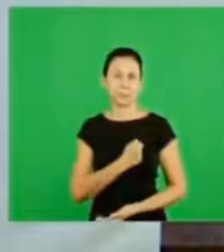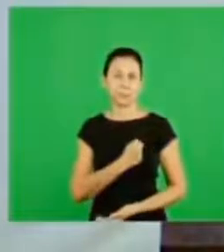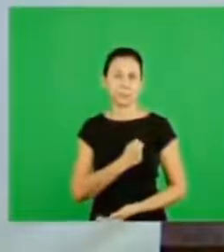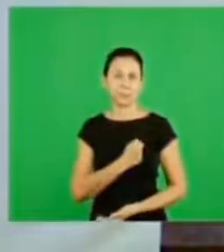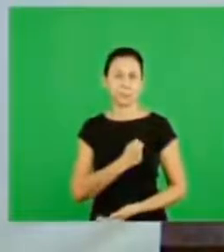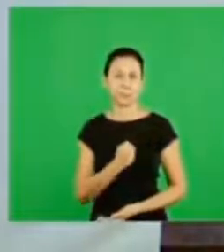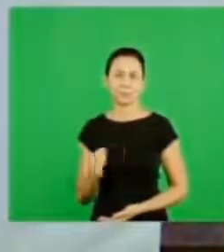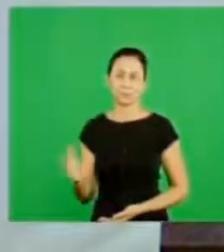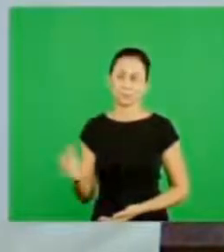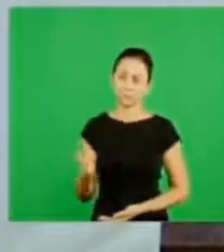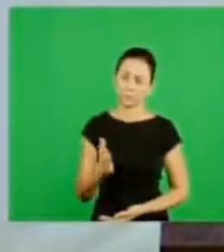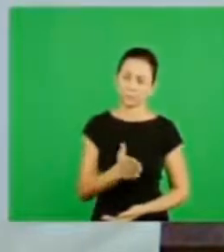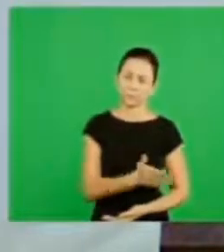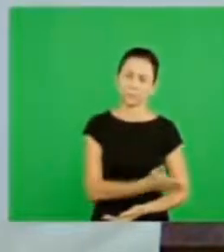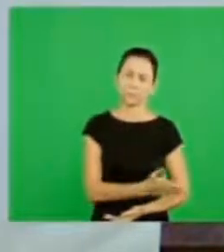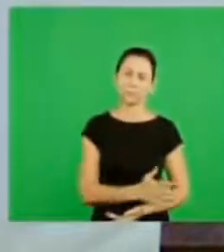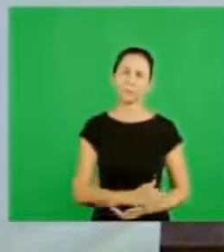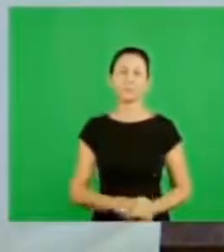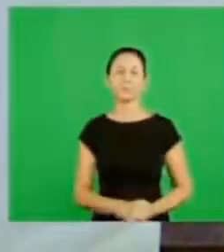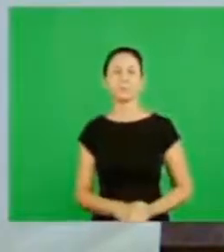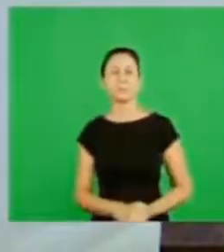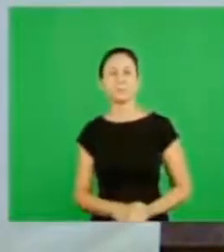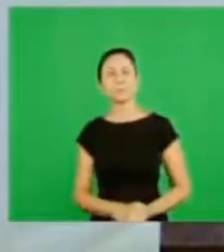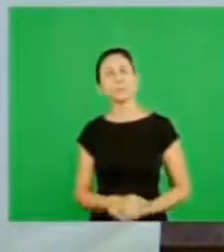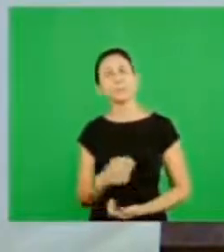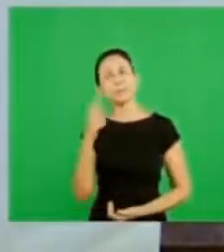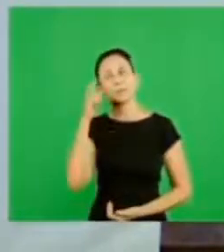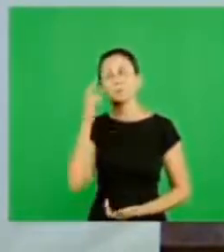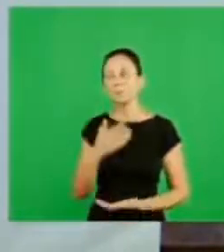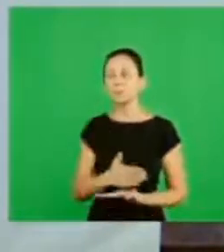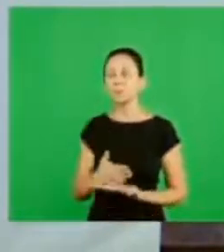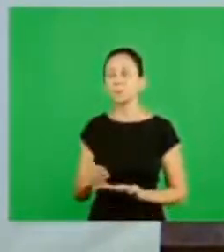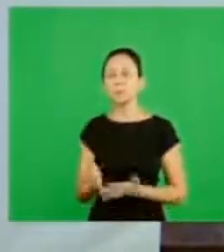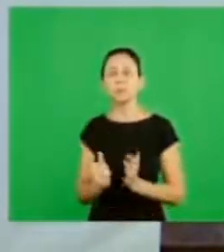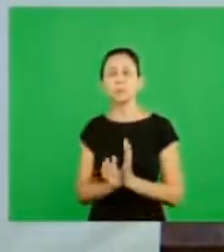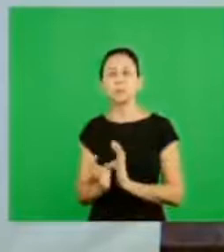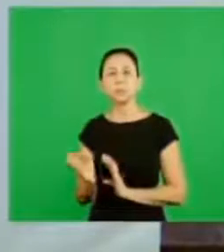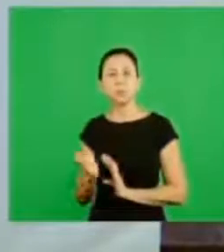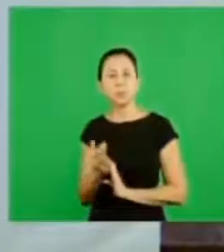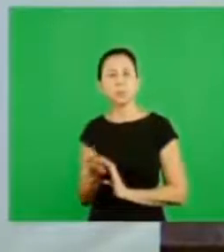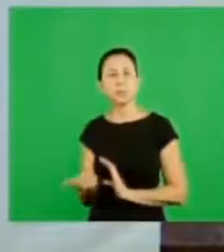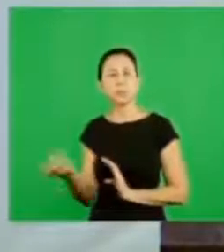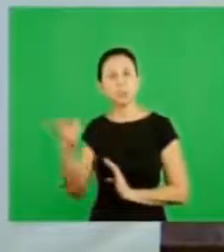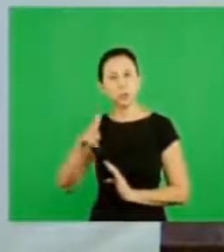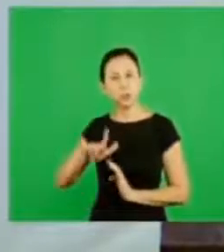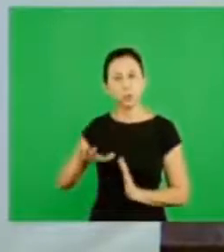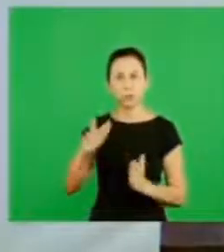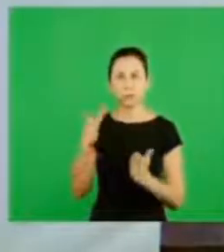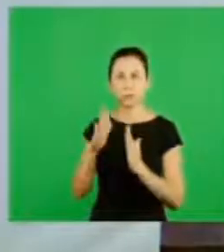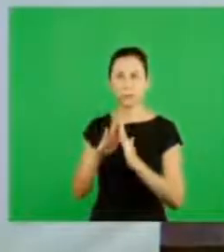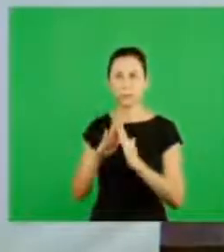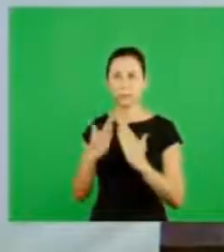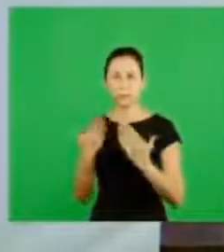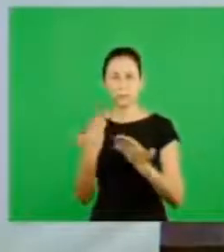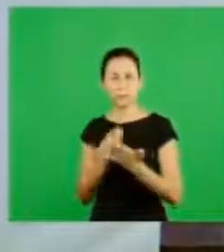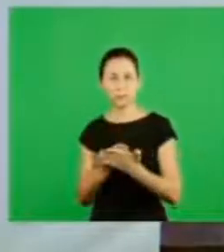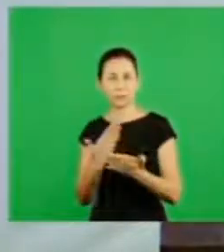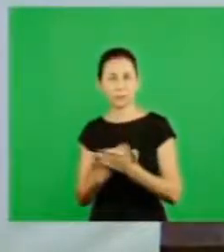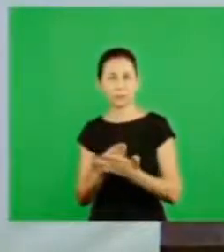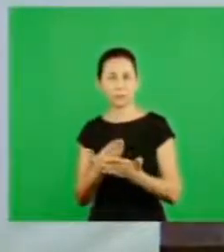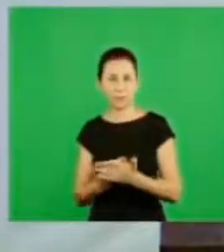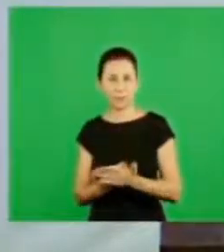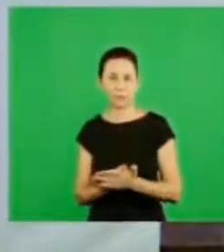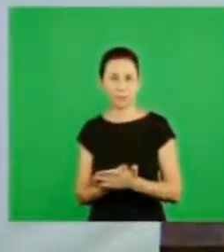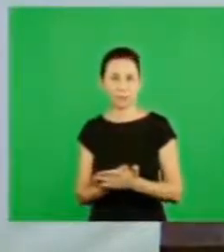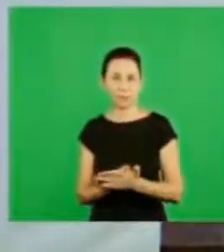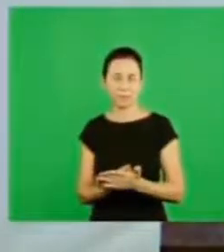man. So see, from that moment on, we will start and let's look at the Word again.